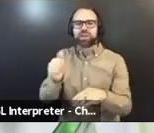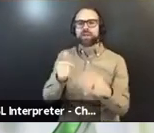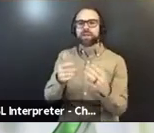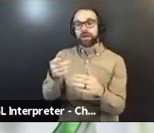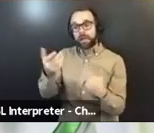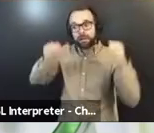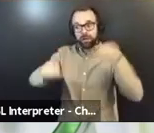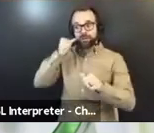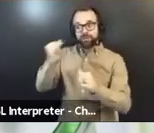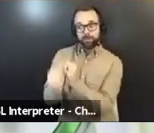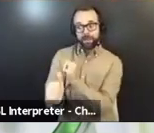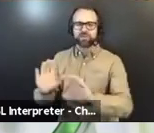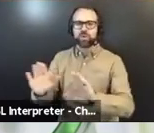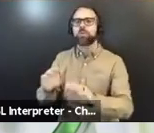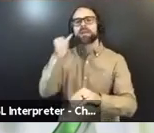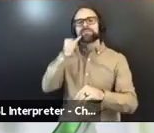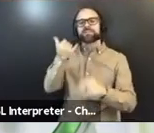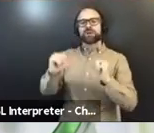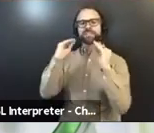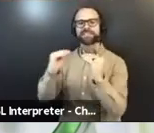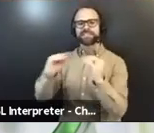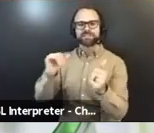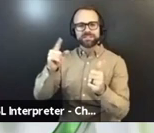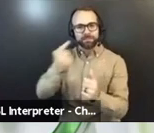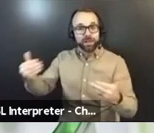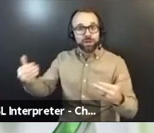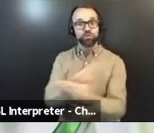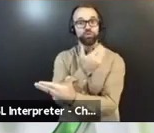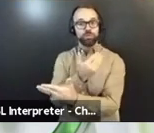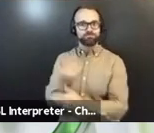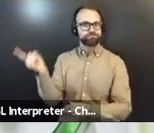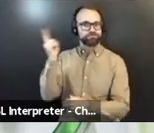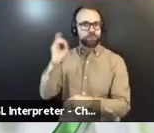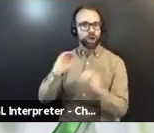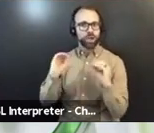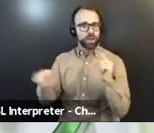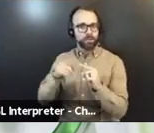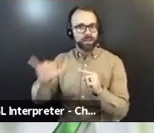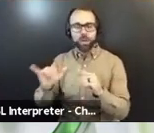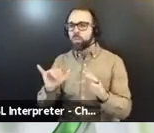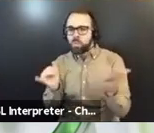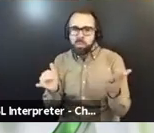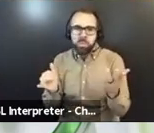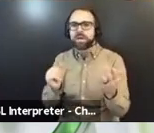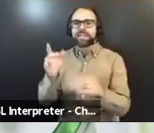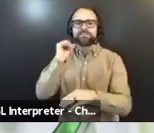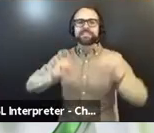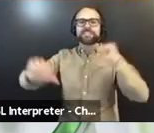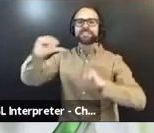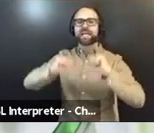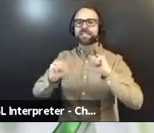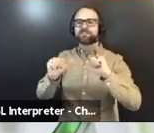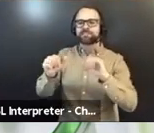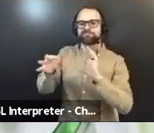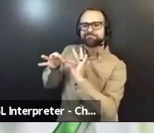it and you're doing something that's unheard of, definitely. It's just going to be justified. Is there a scientific look at it? Is there a way to say, okay, this is an